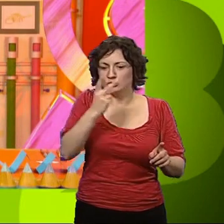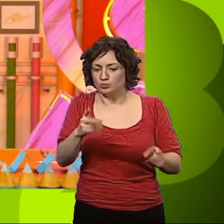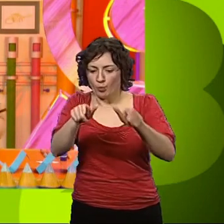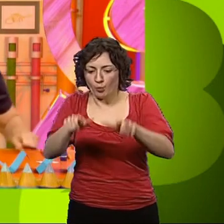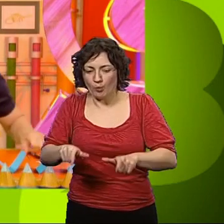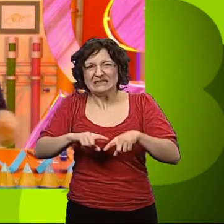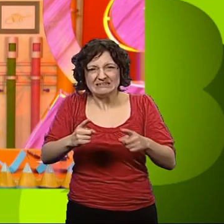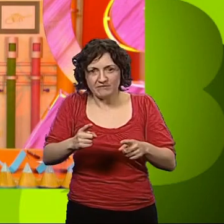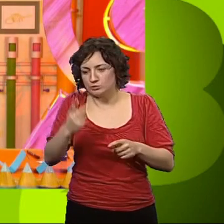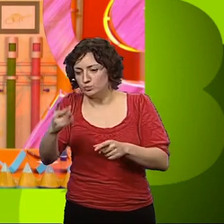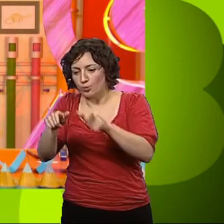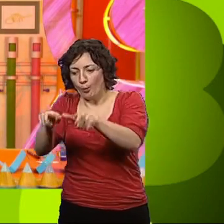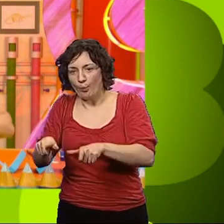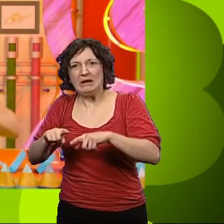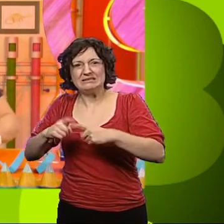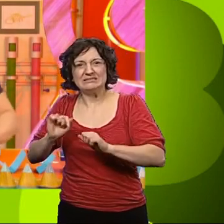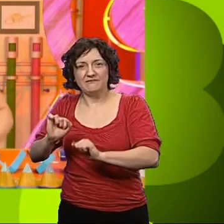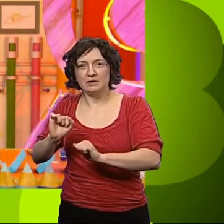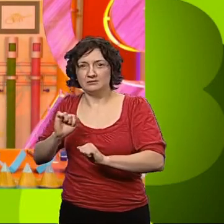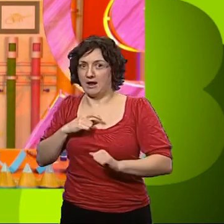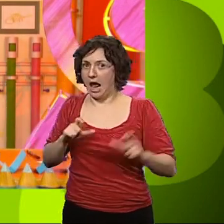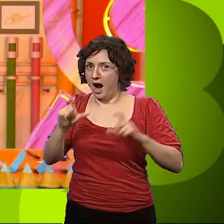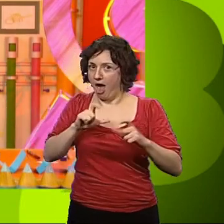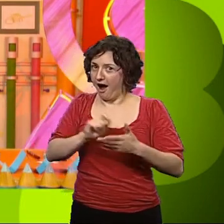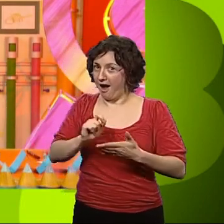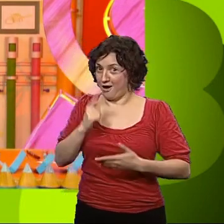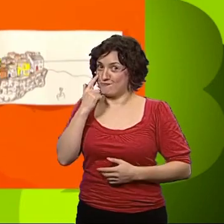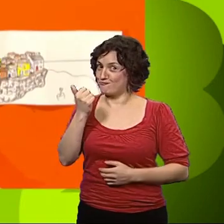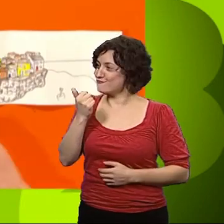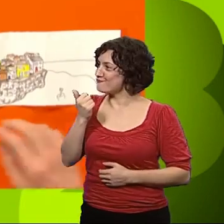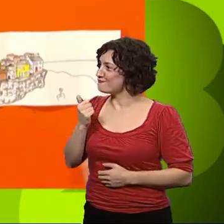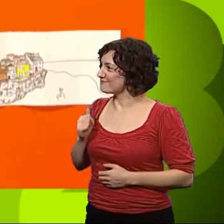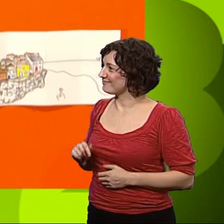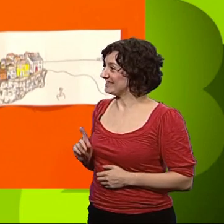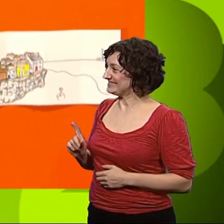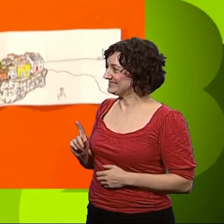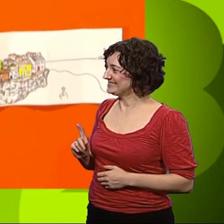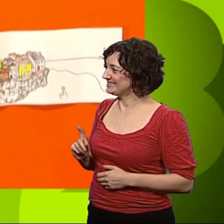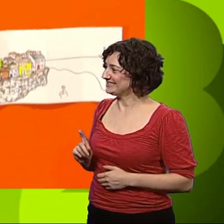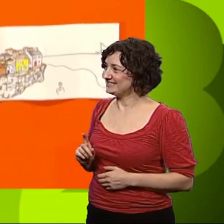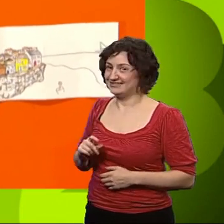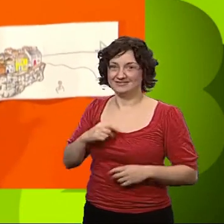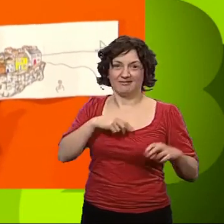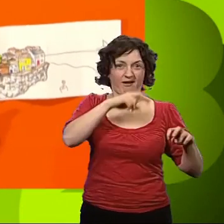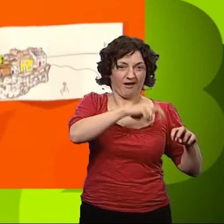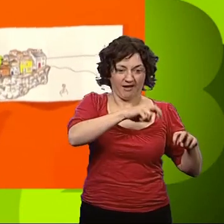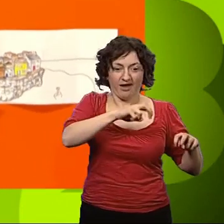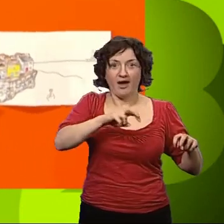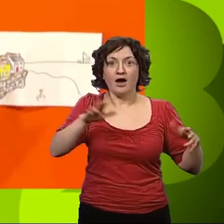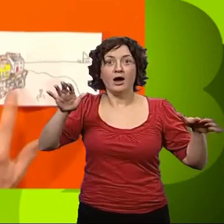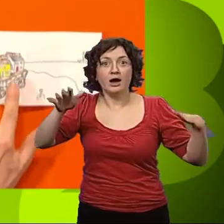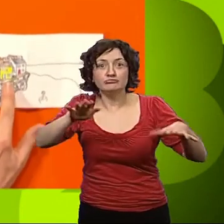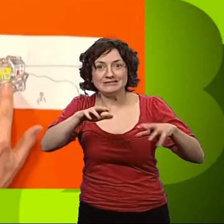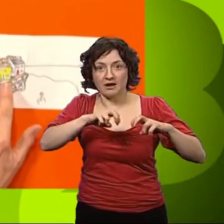does look rather good. Here it is. You see, there's the start of my journey. Then we go to the suburbs, the